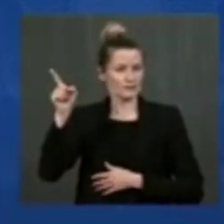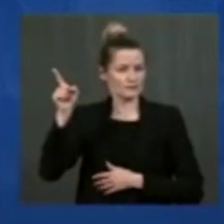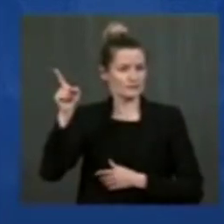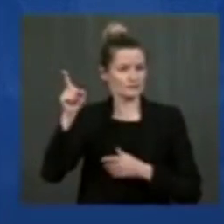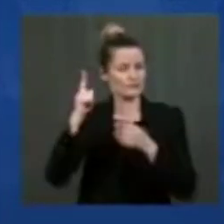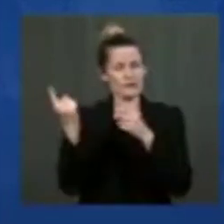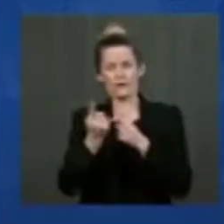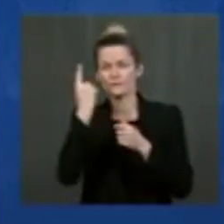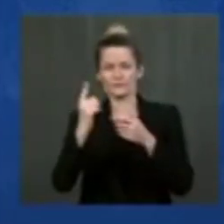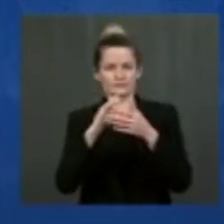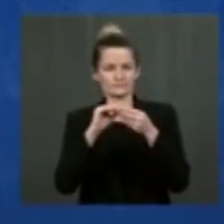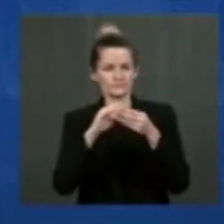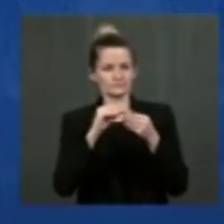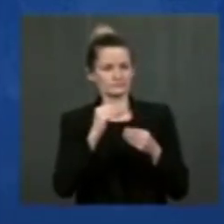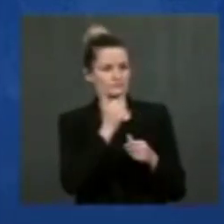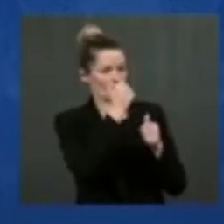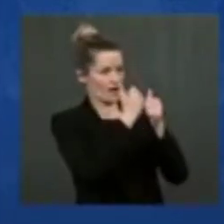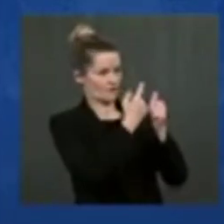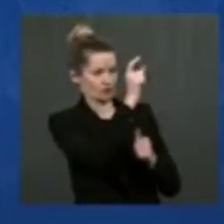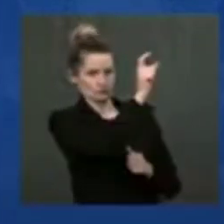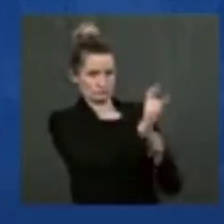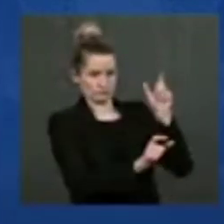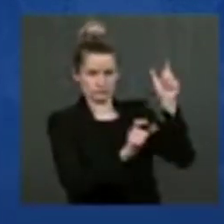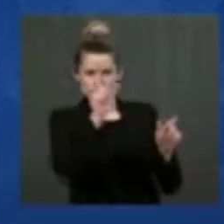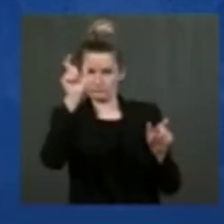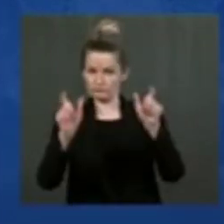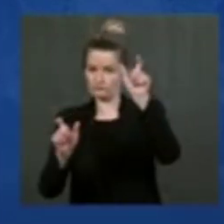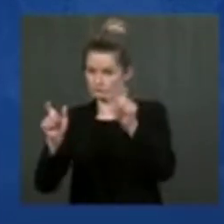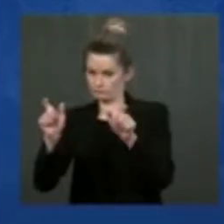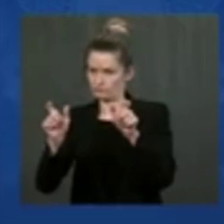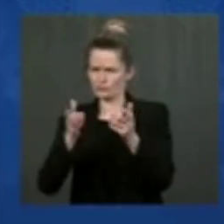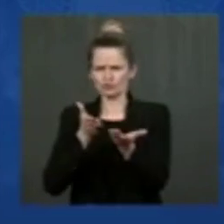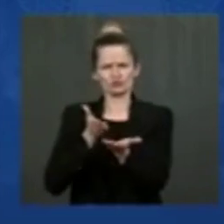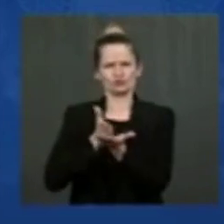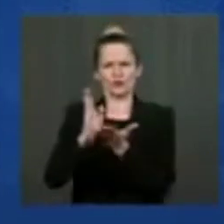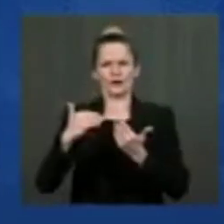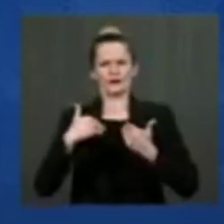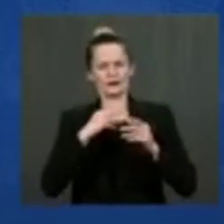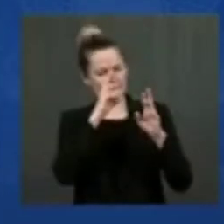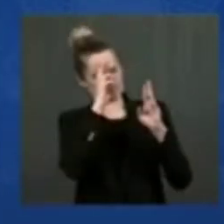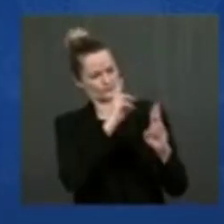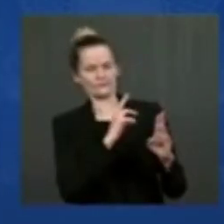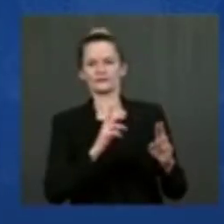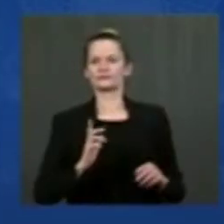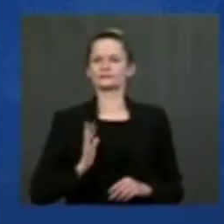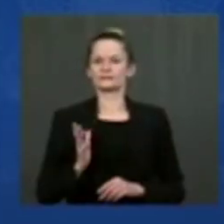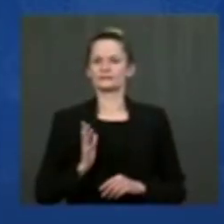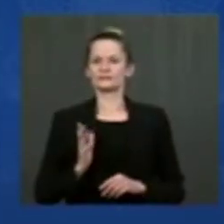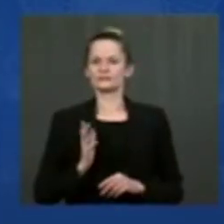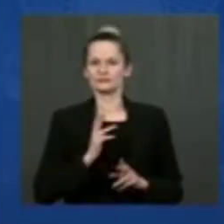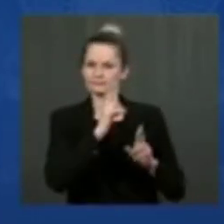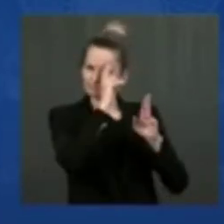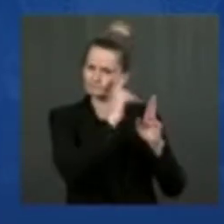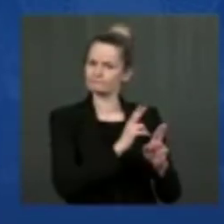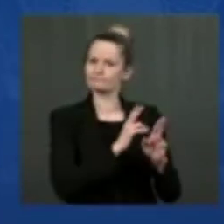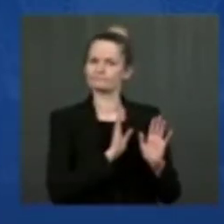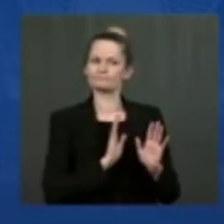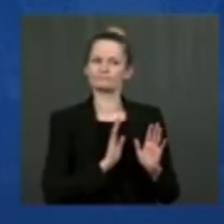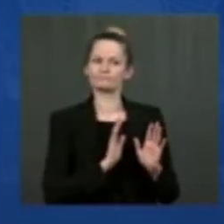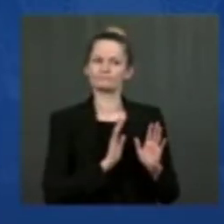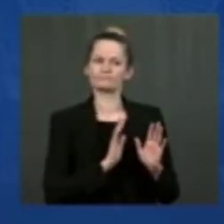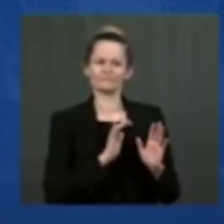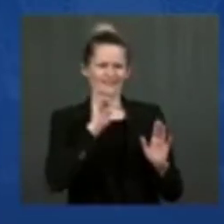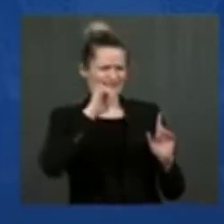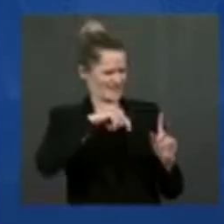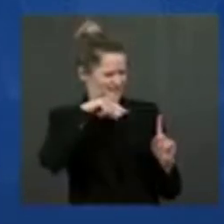dignity. And that's what the labor union is all about, dignity. It provides dignity for people who